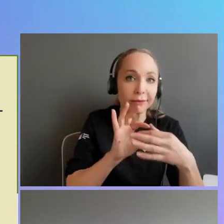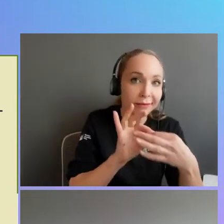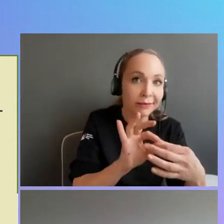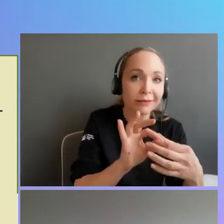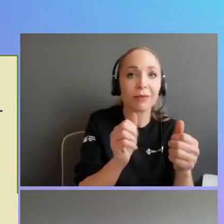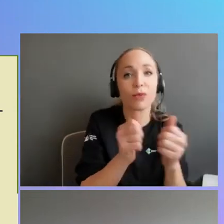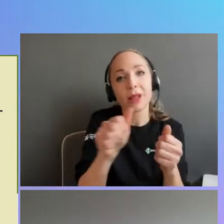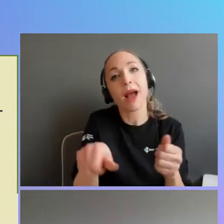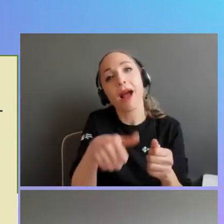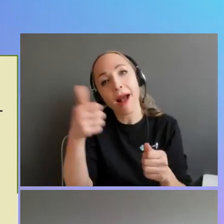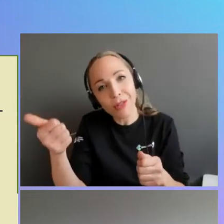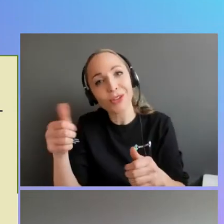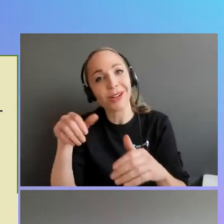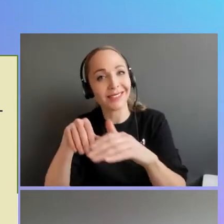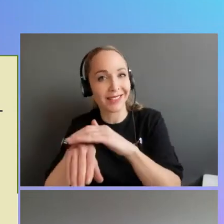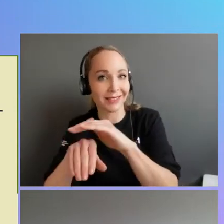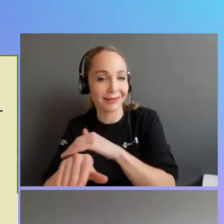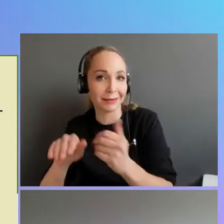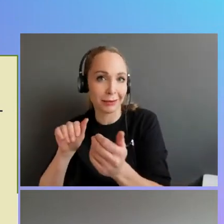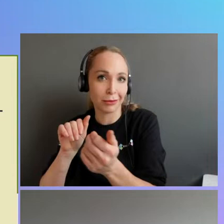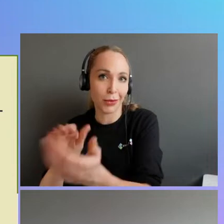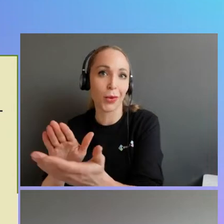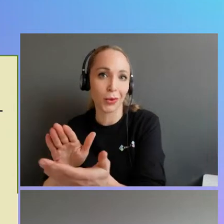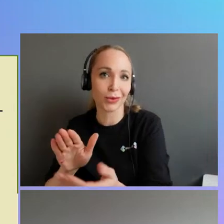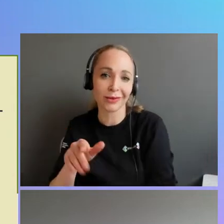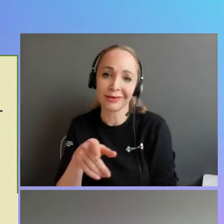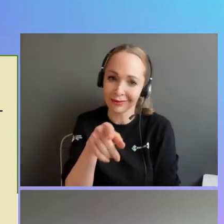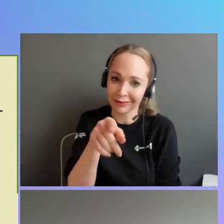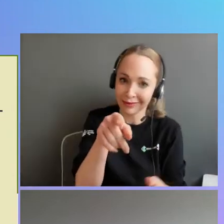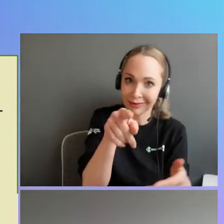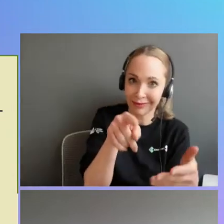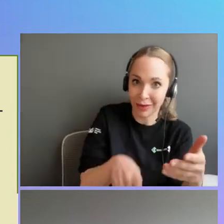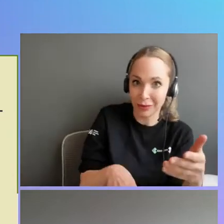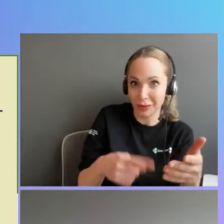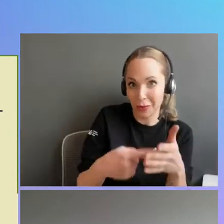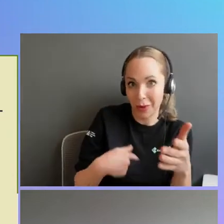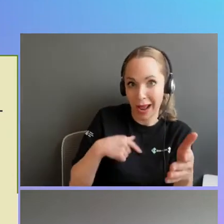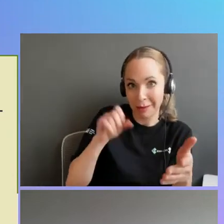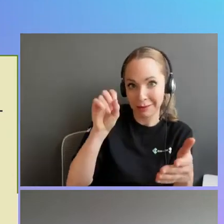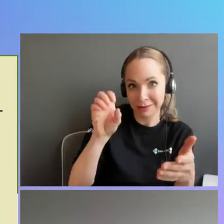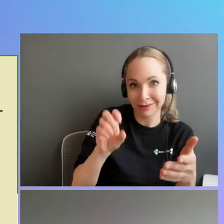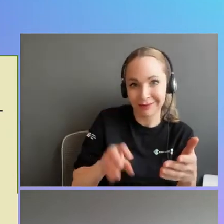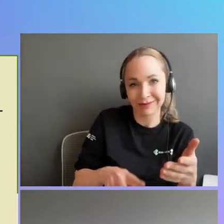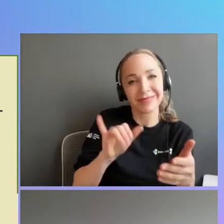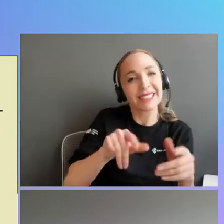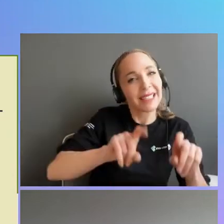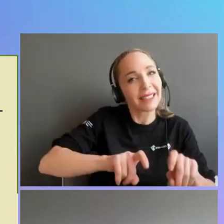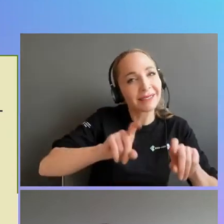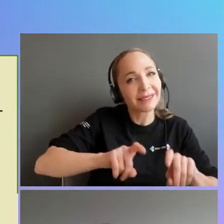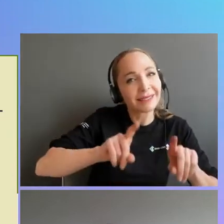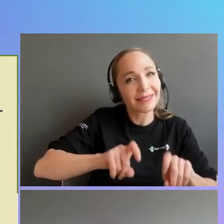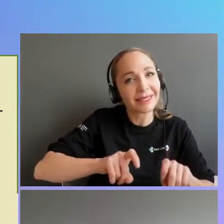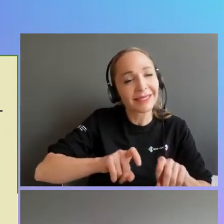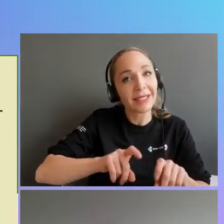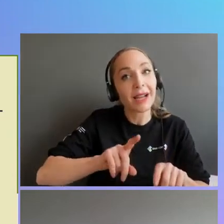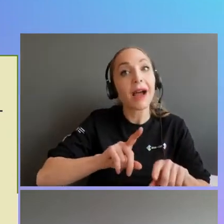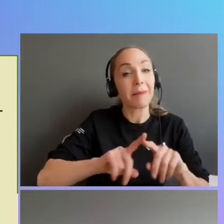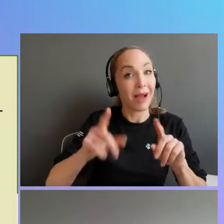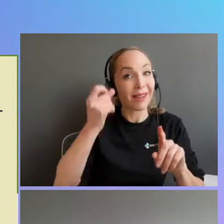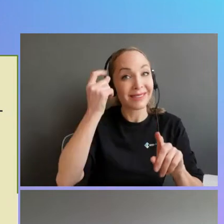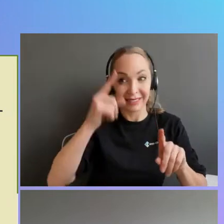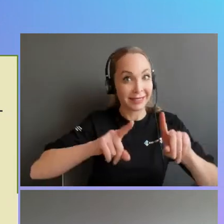these accessibility tests, and in general, accessibility tests have value if acted upon.